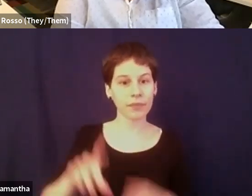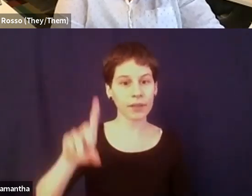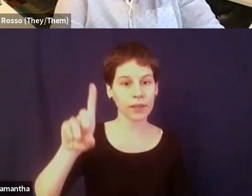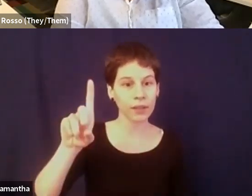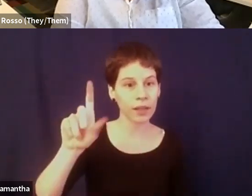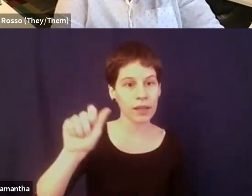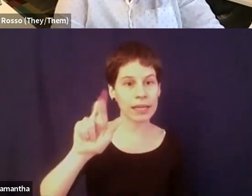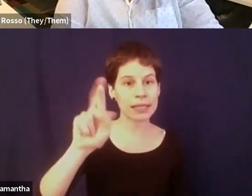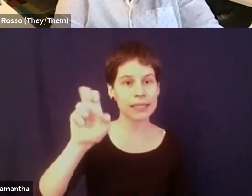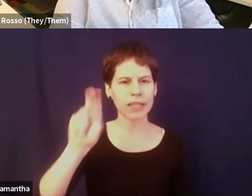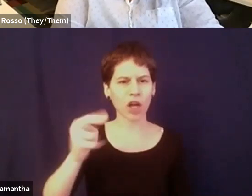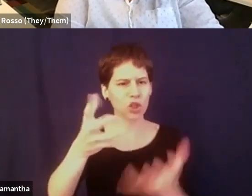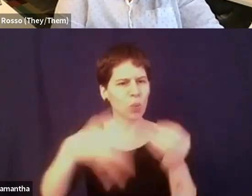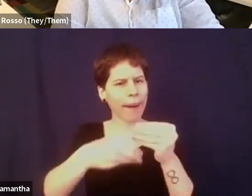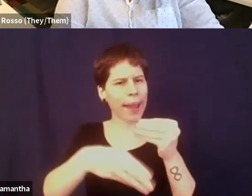you wanted to add on to this?